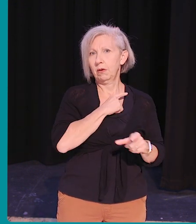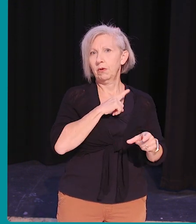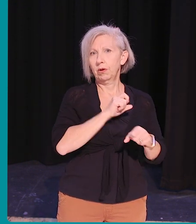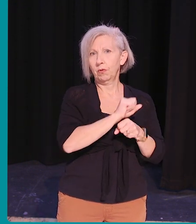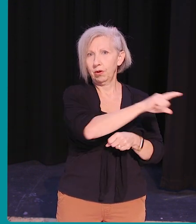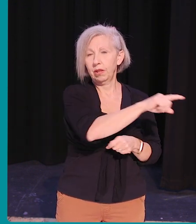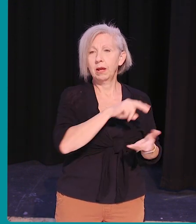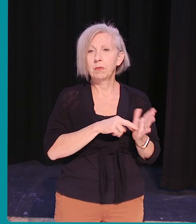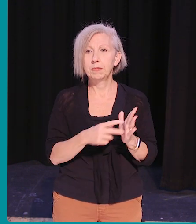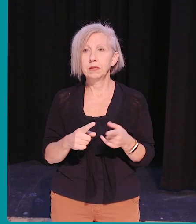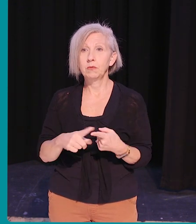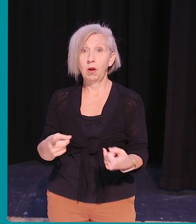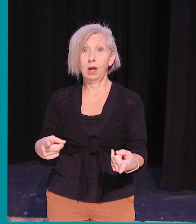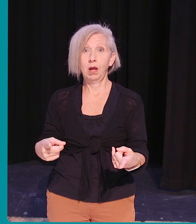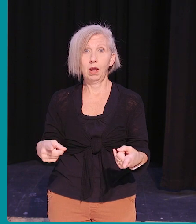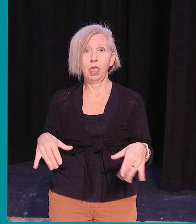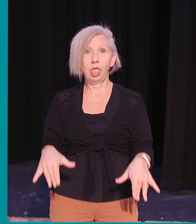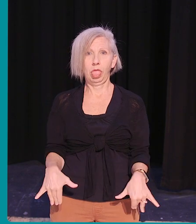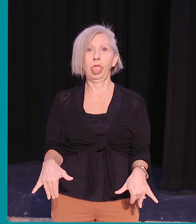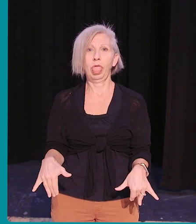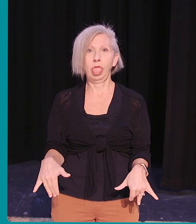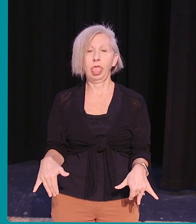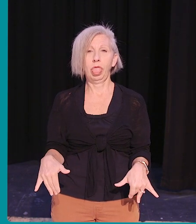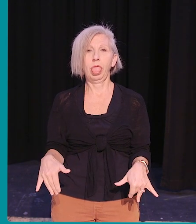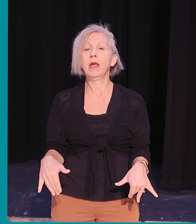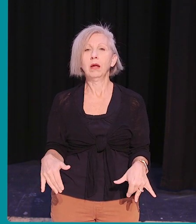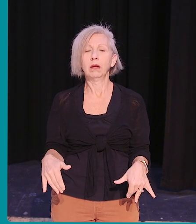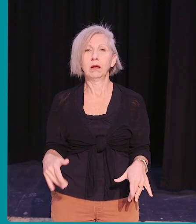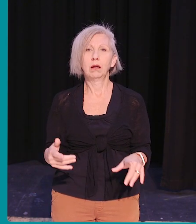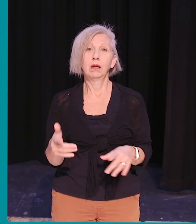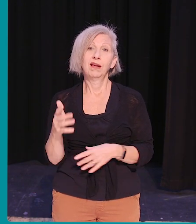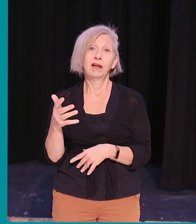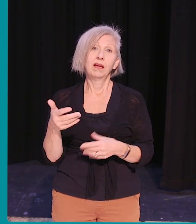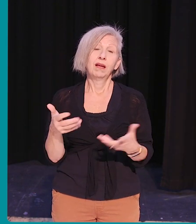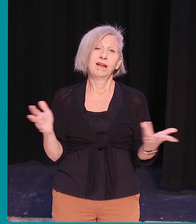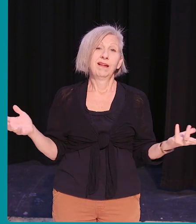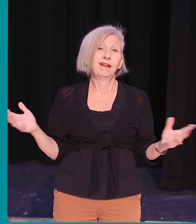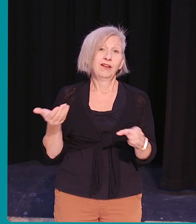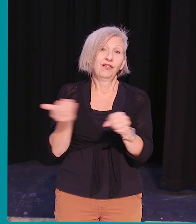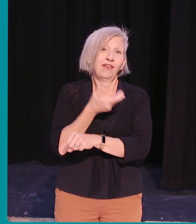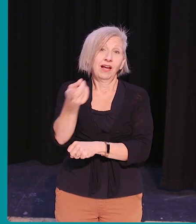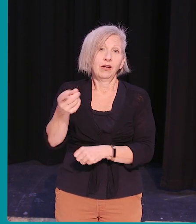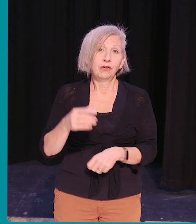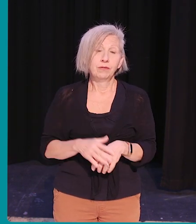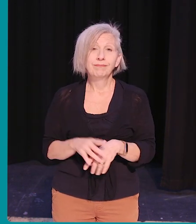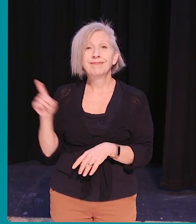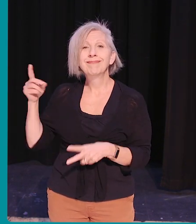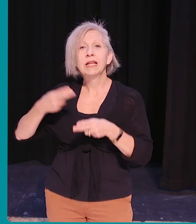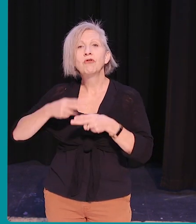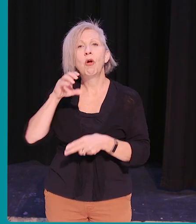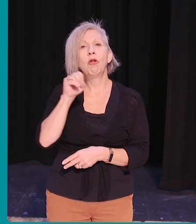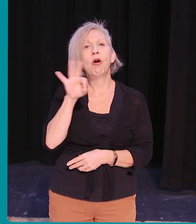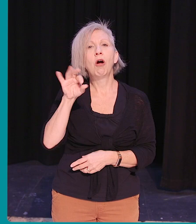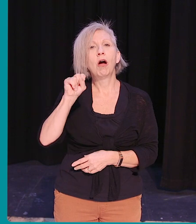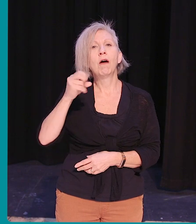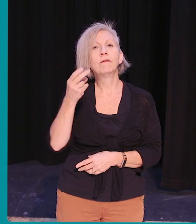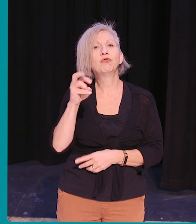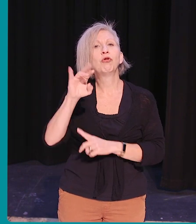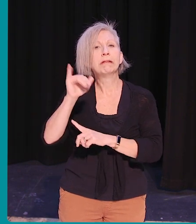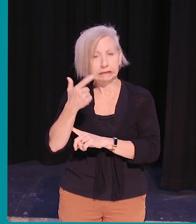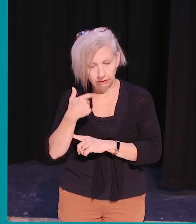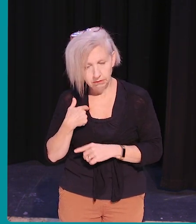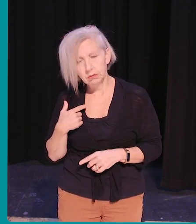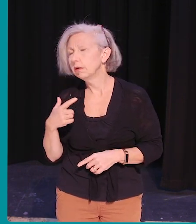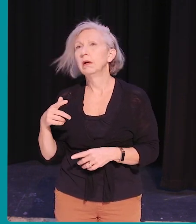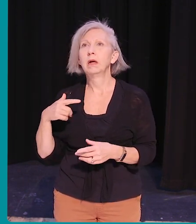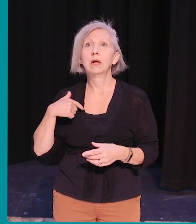you lost your job. And that's called offshoring. And we've lost tens of millions of jobs to offshoring in America alone. So Brittany's